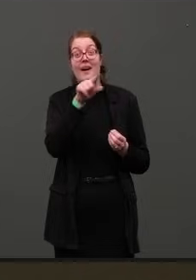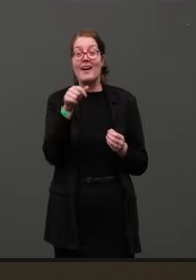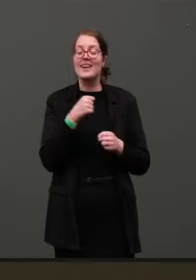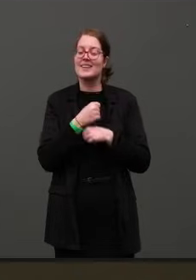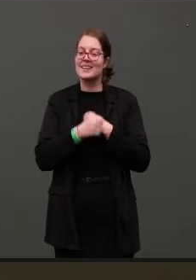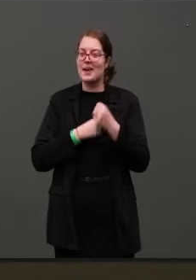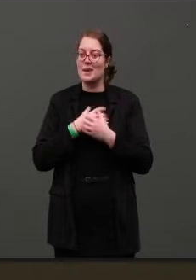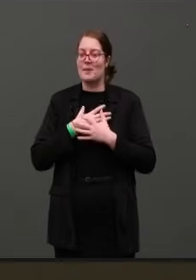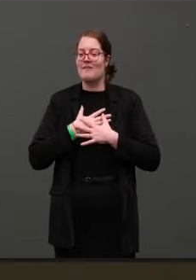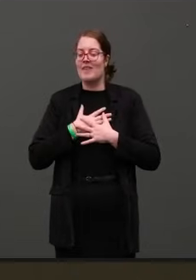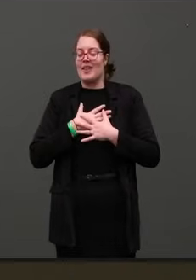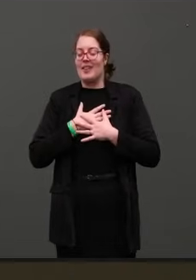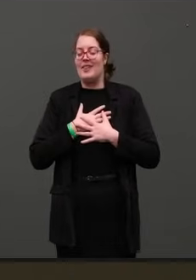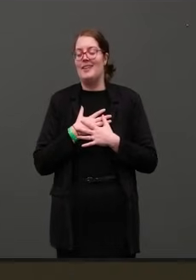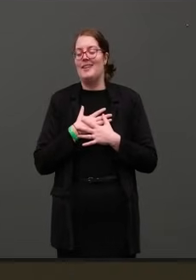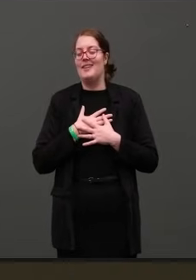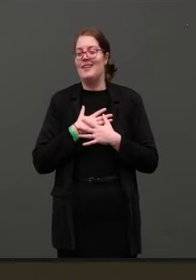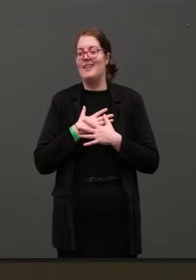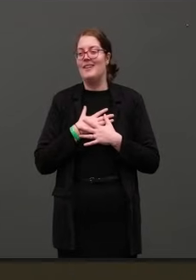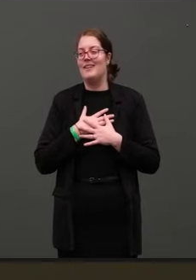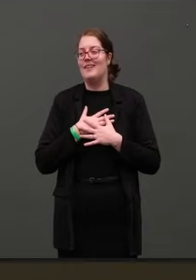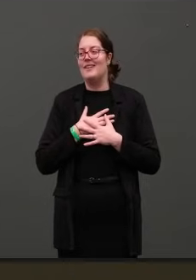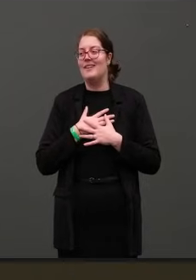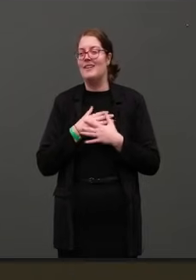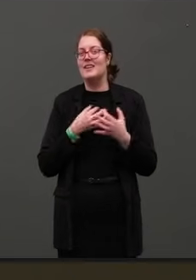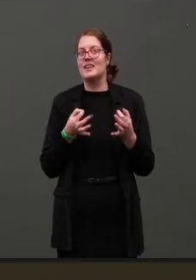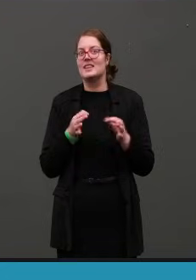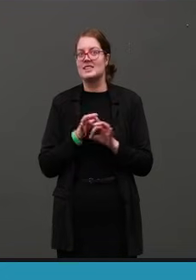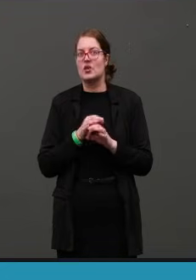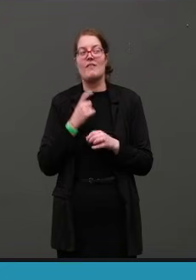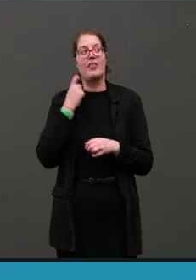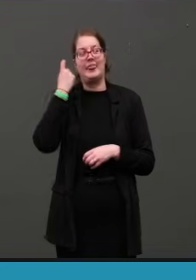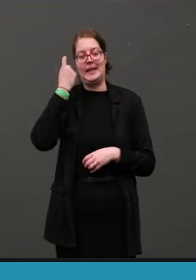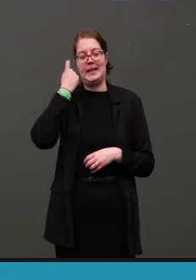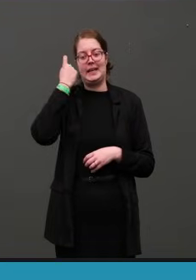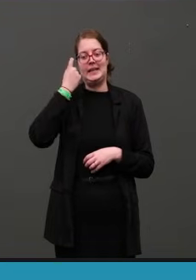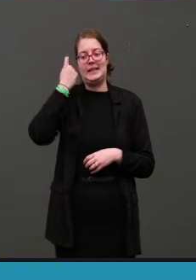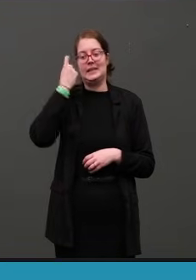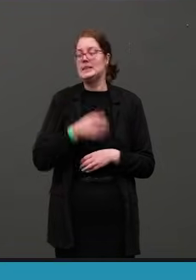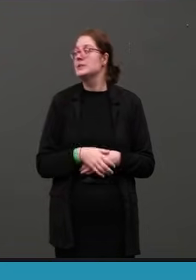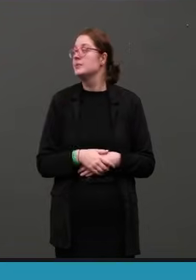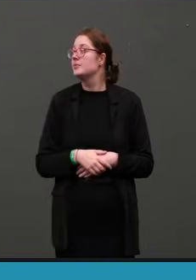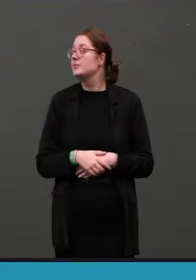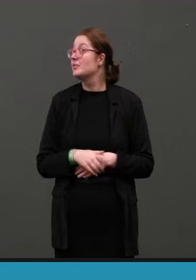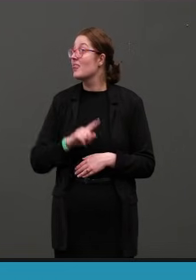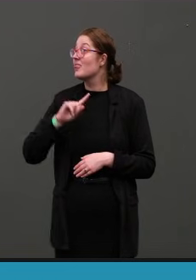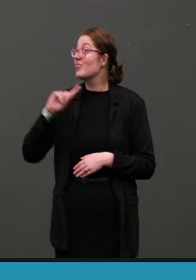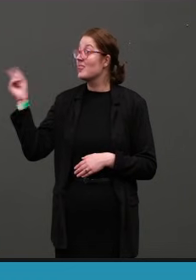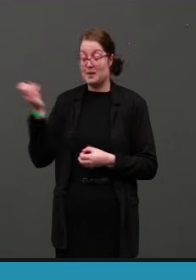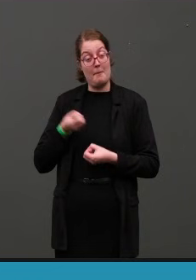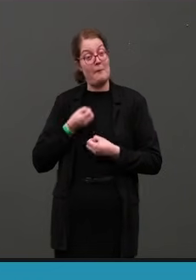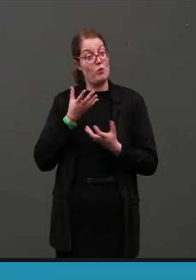feel rather than what it made them think. And that is poetry.